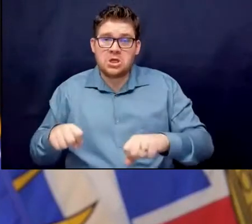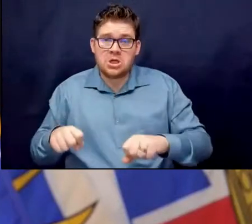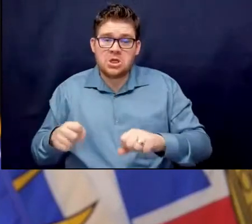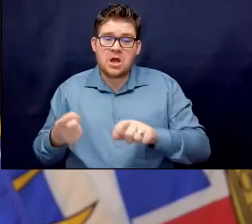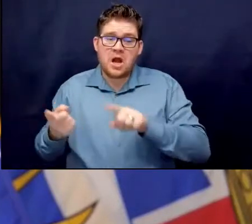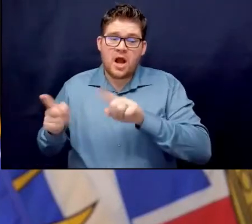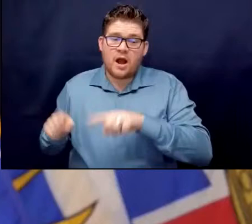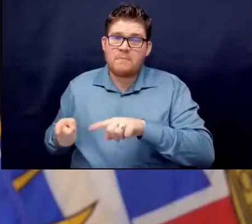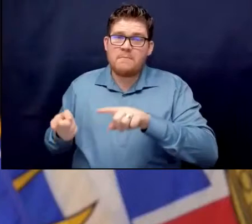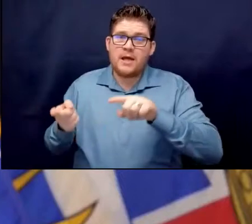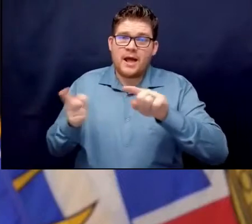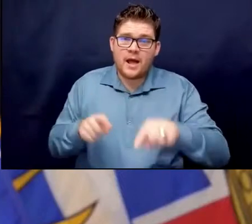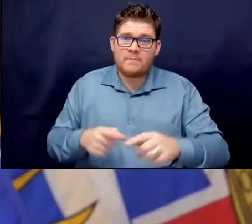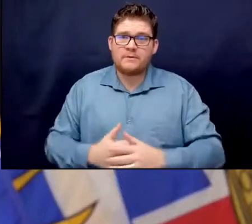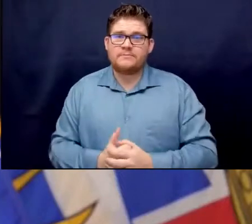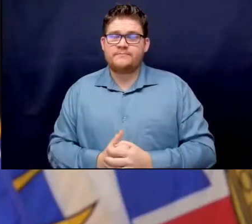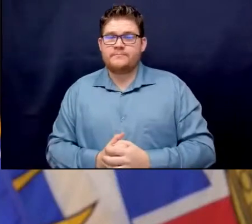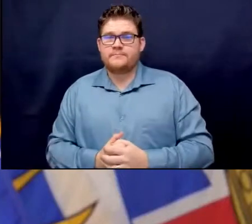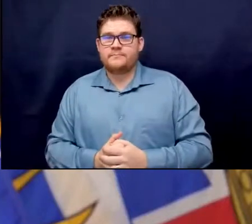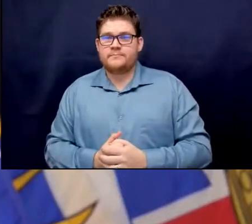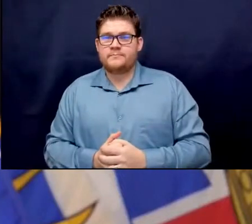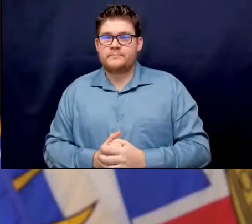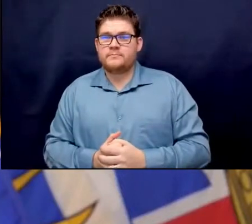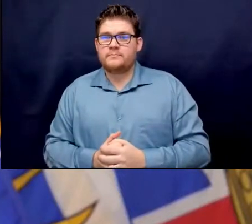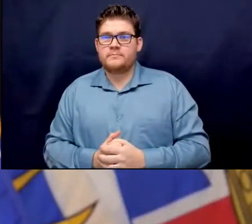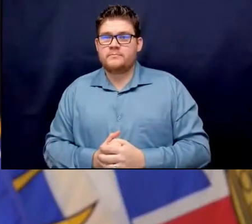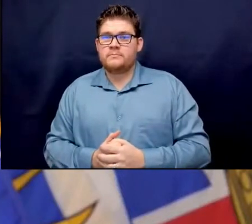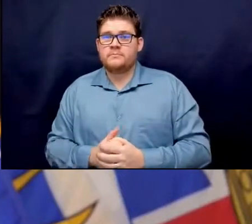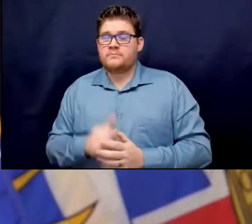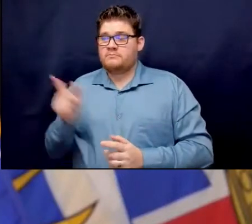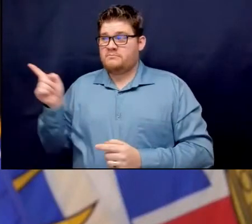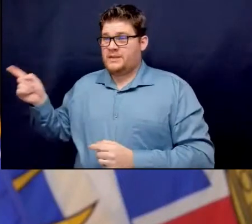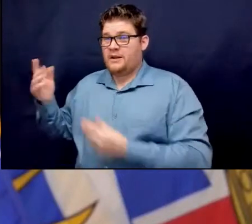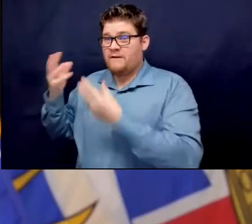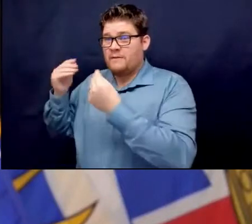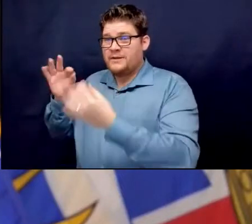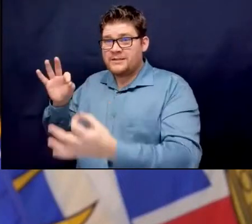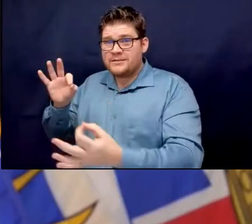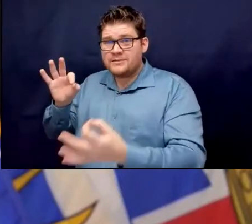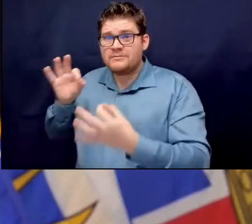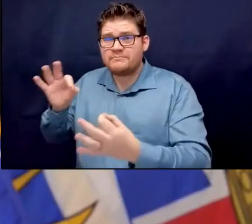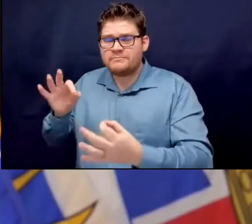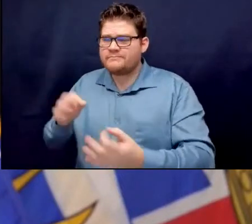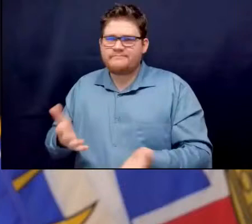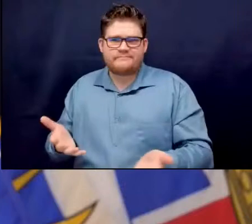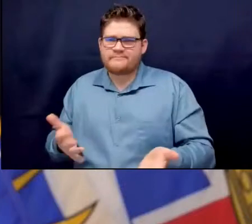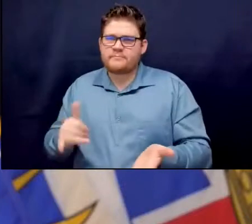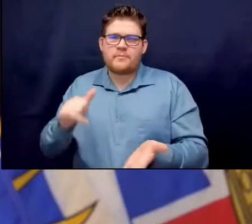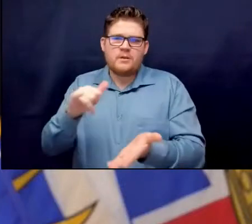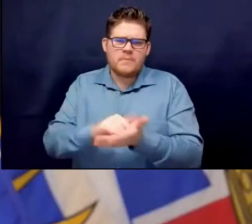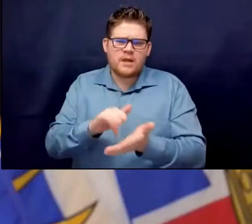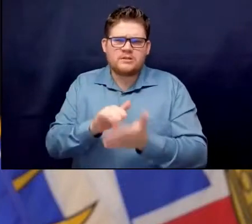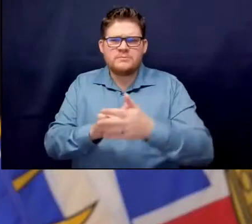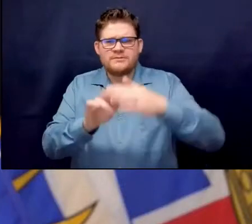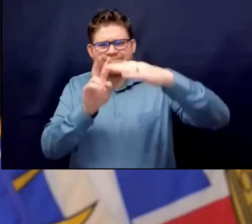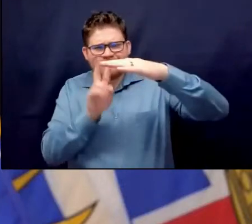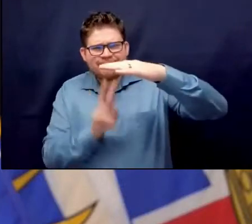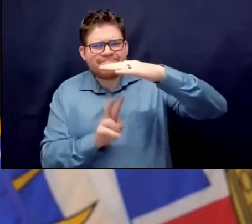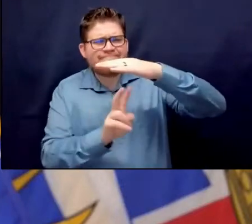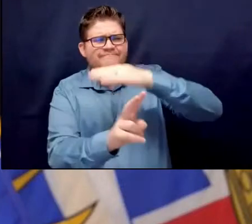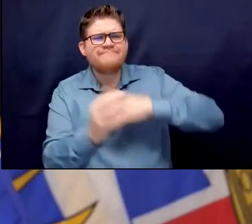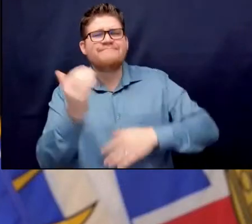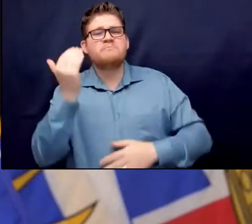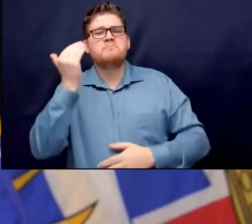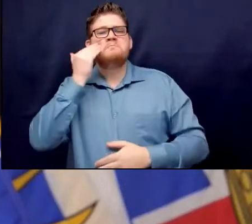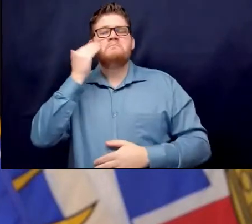the parameters that you use. And that's why all models are different and all models are wrong, but some of them are very useful. And